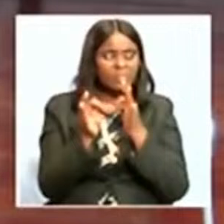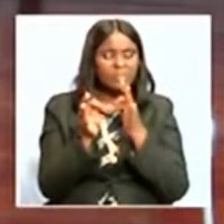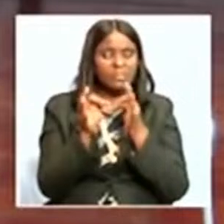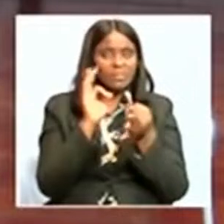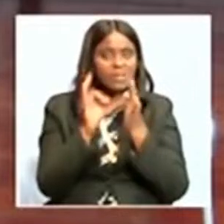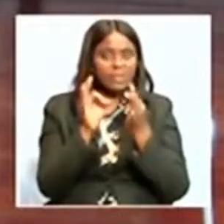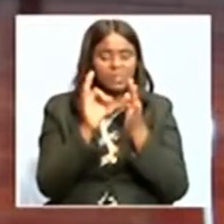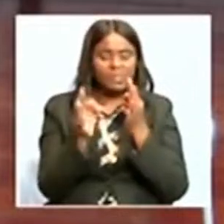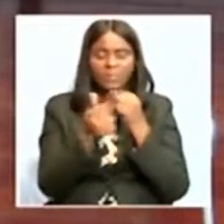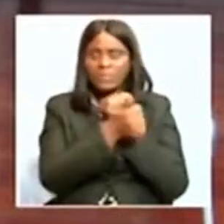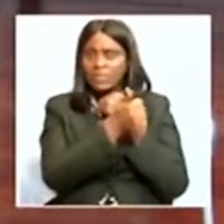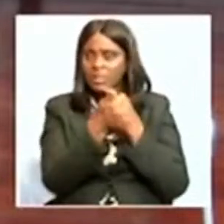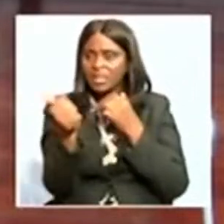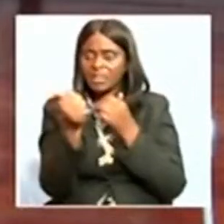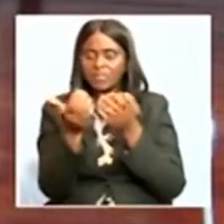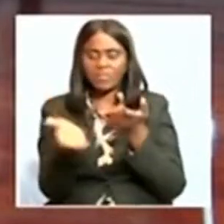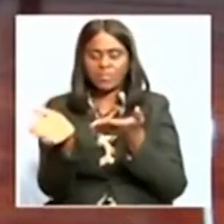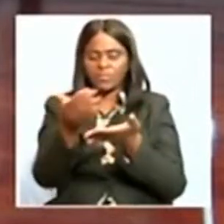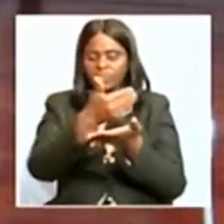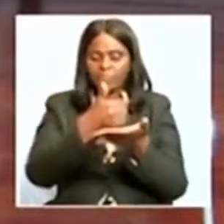they collect,